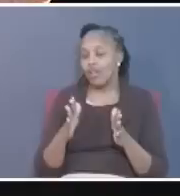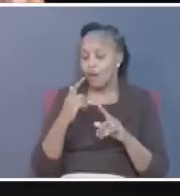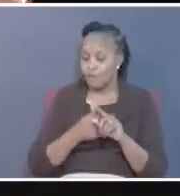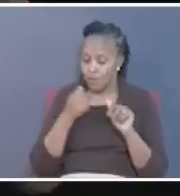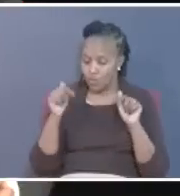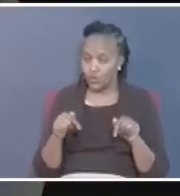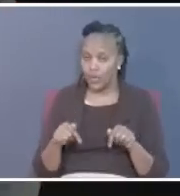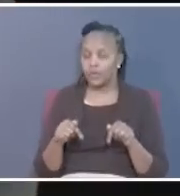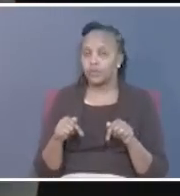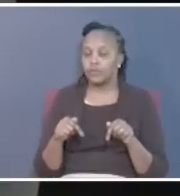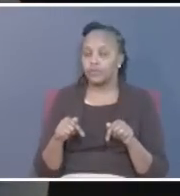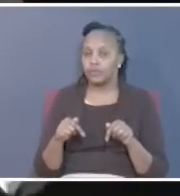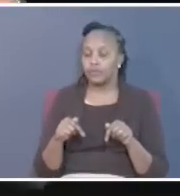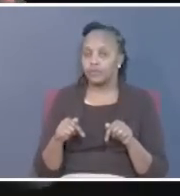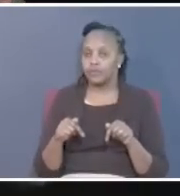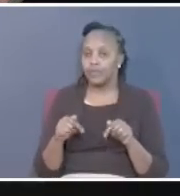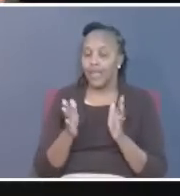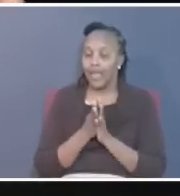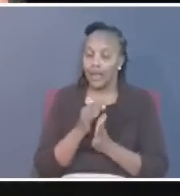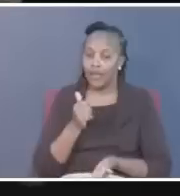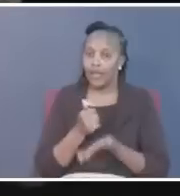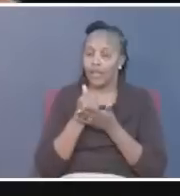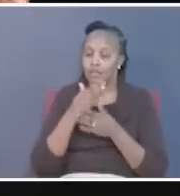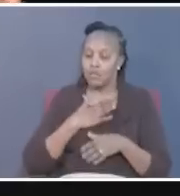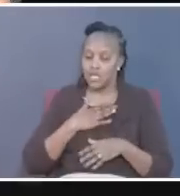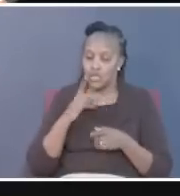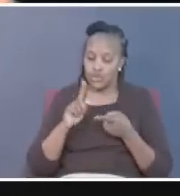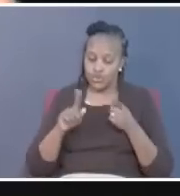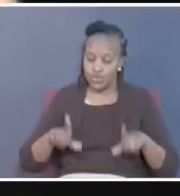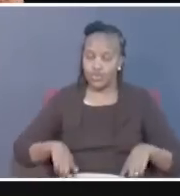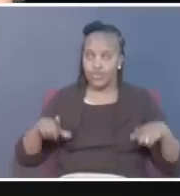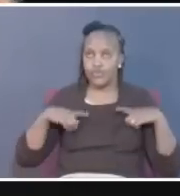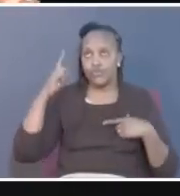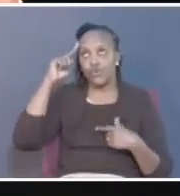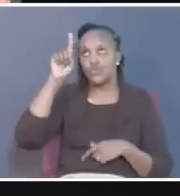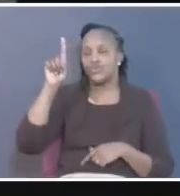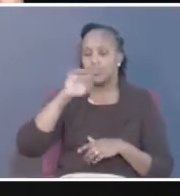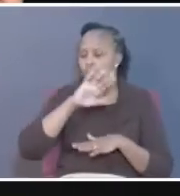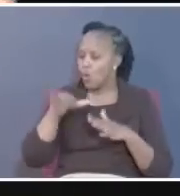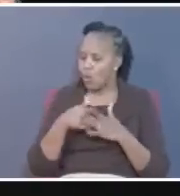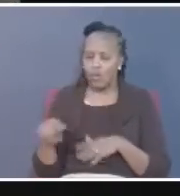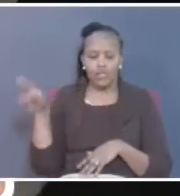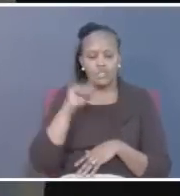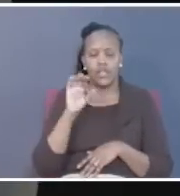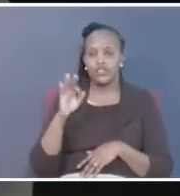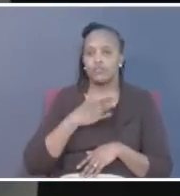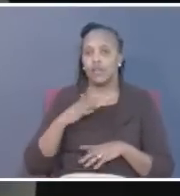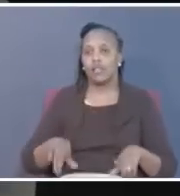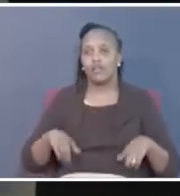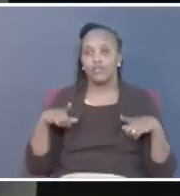this day forward. And help me to live for you all the days of my